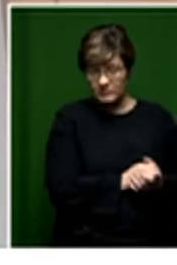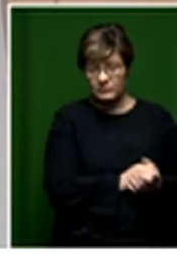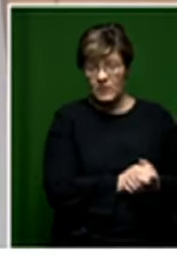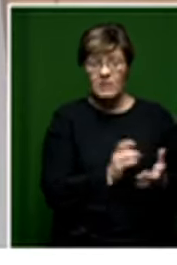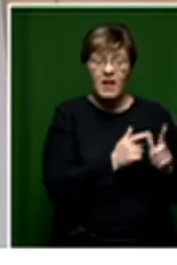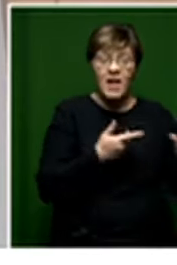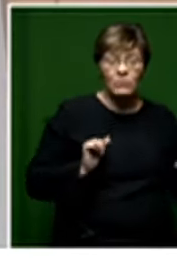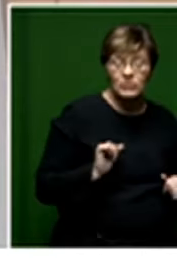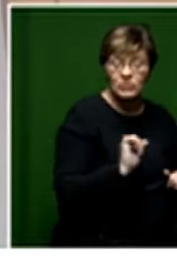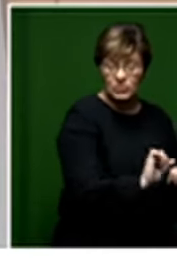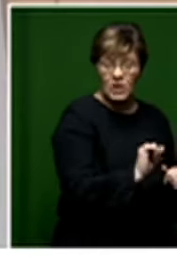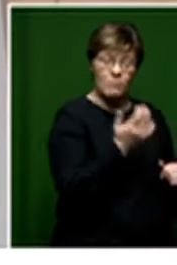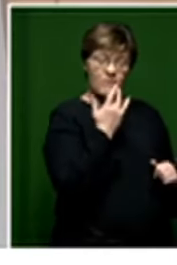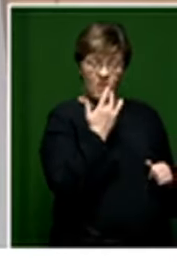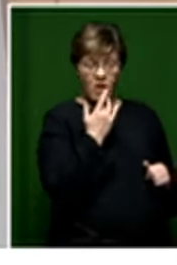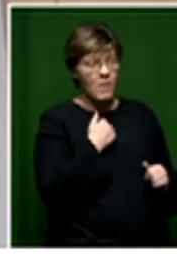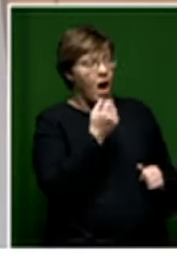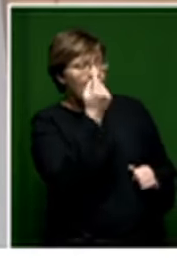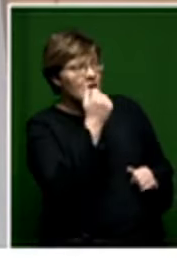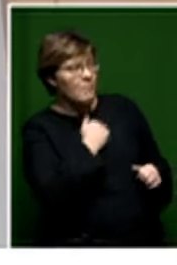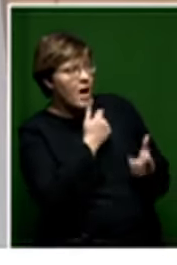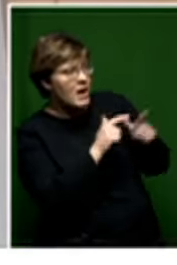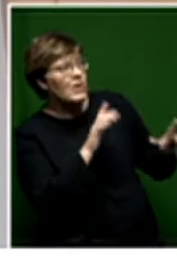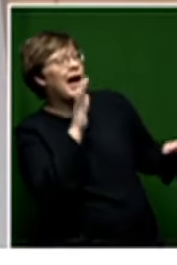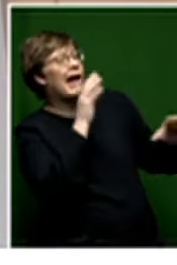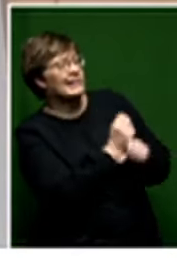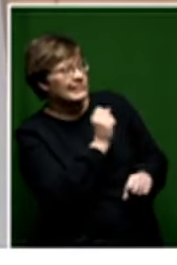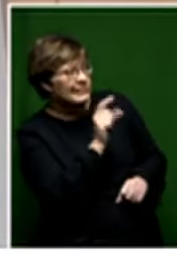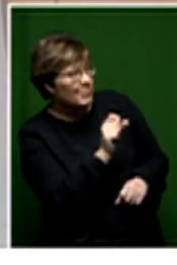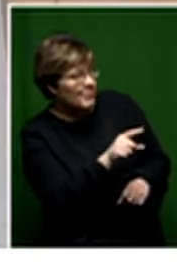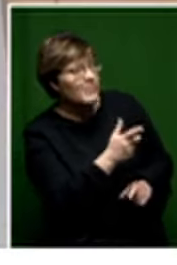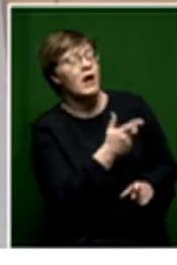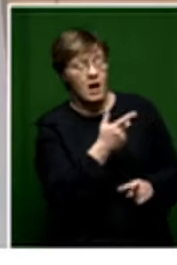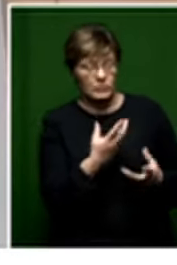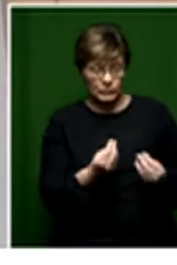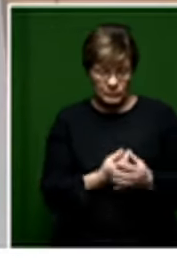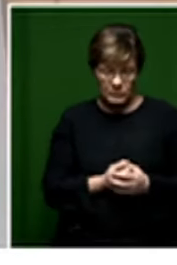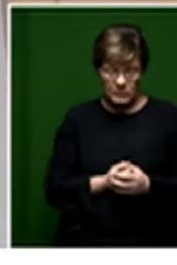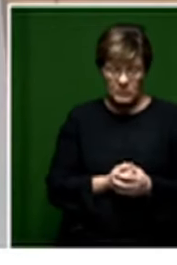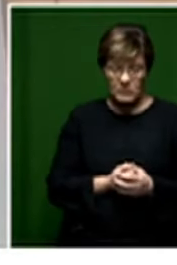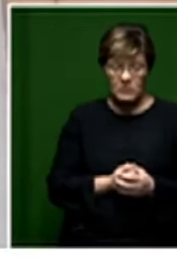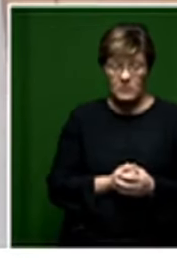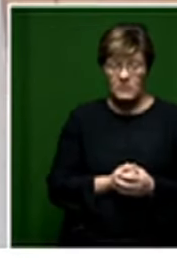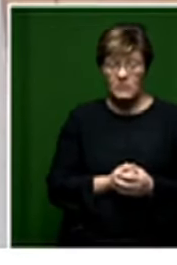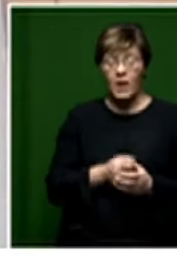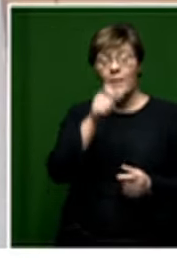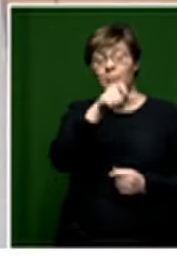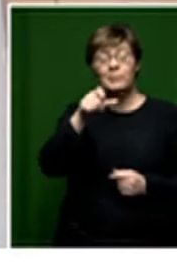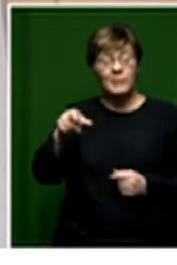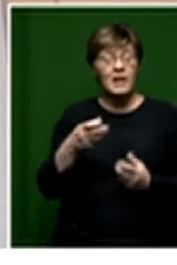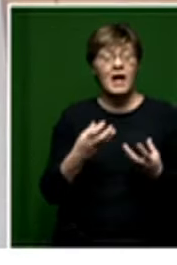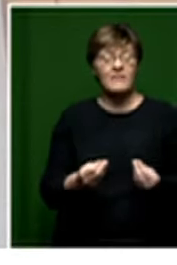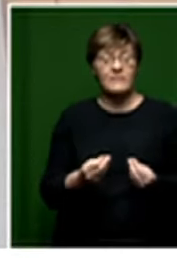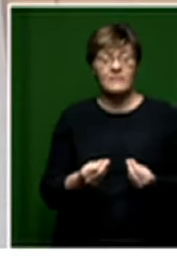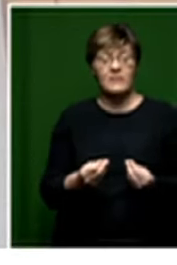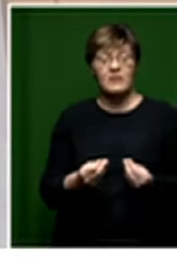their language of preference is instrumentally important. Also, what we find is if people have a sense of